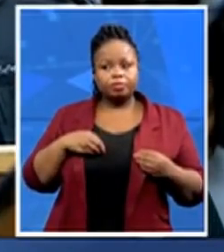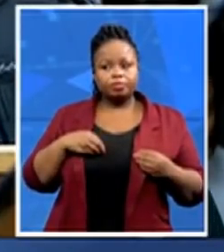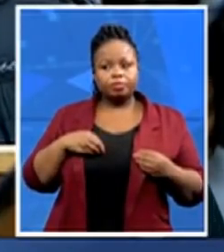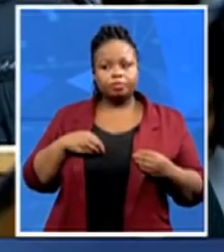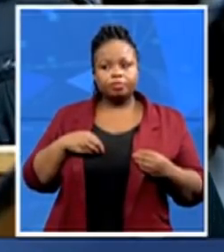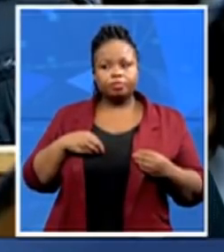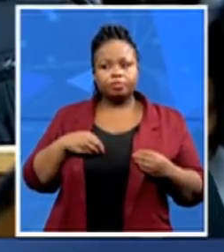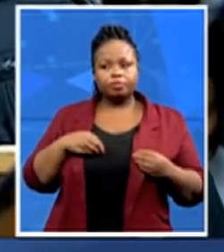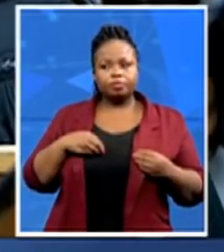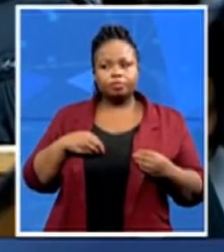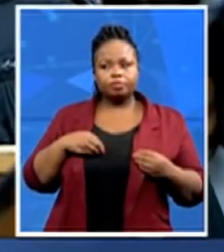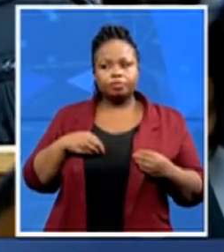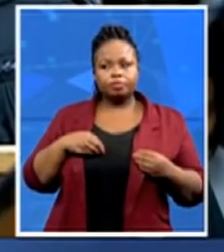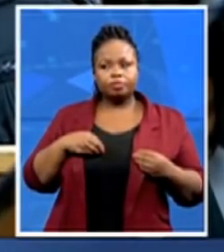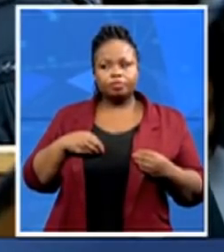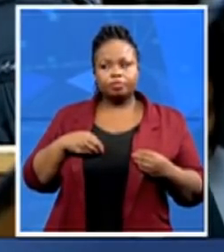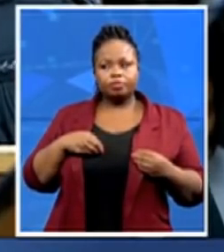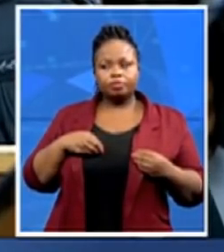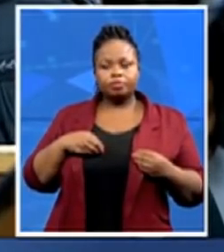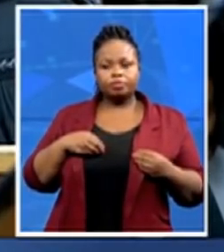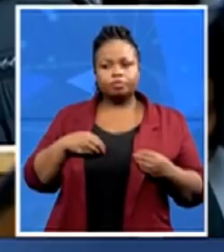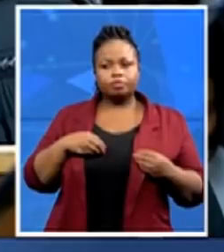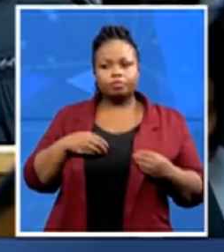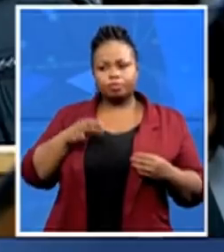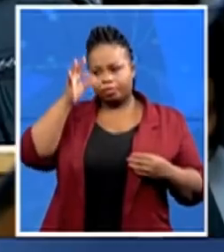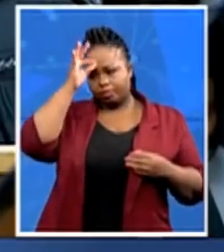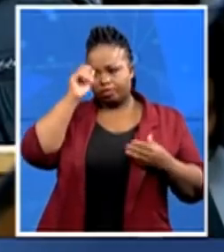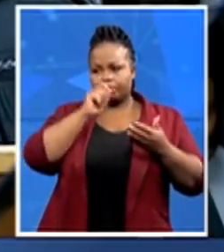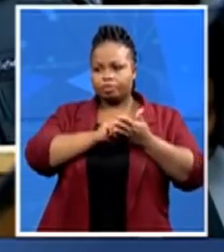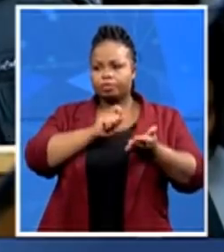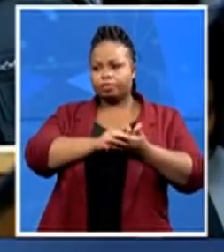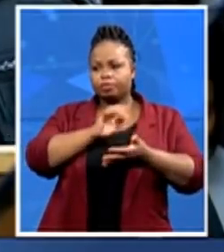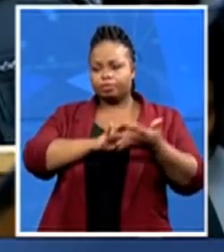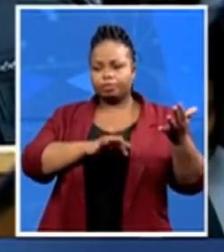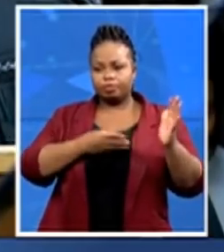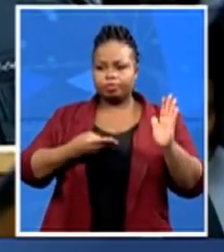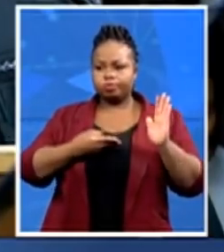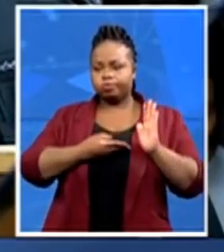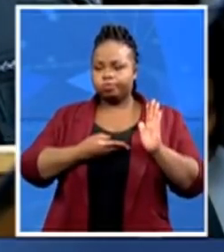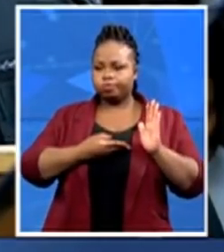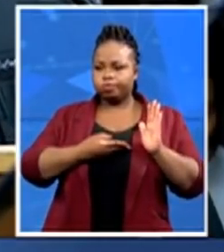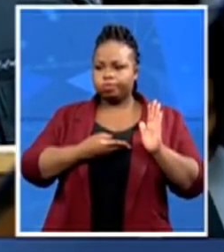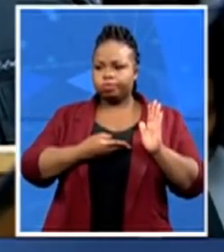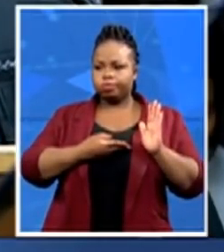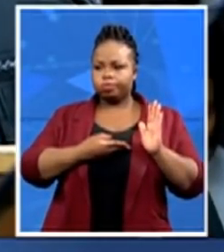affidavit does state that the 3 offences that implicate the applicant